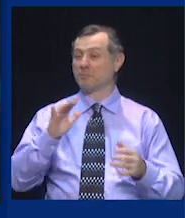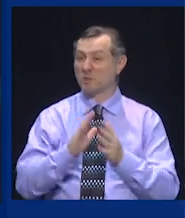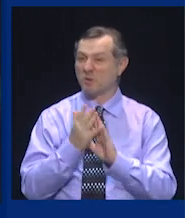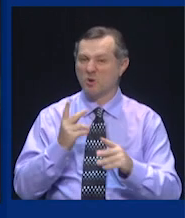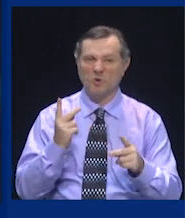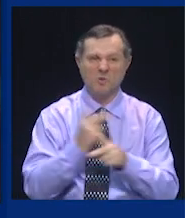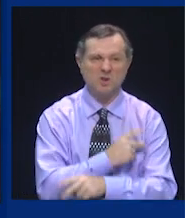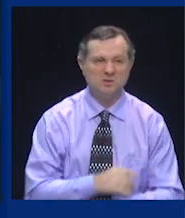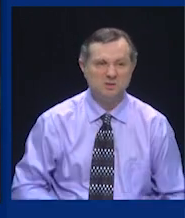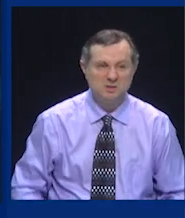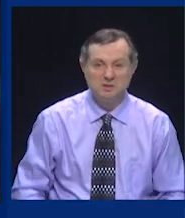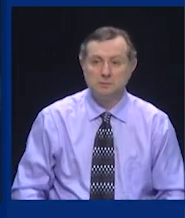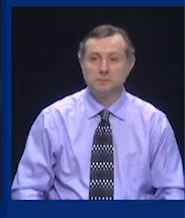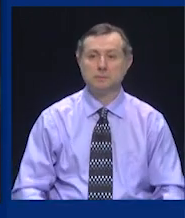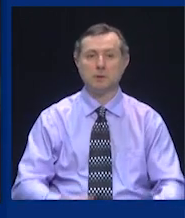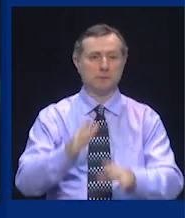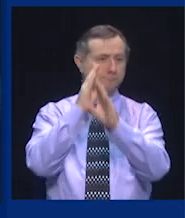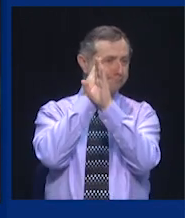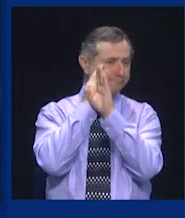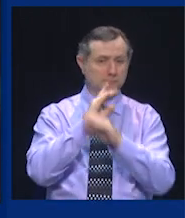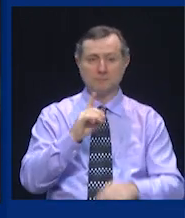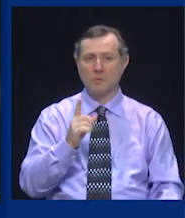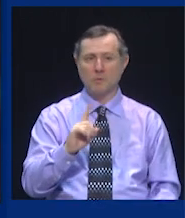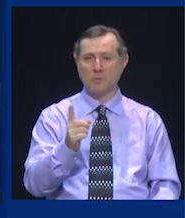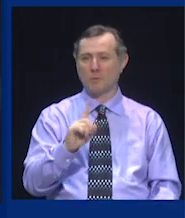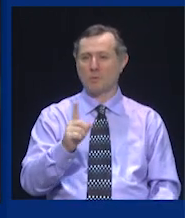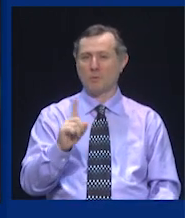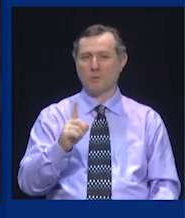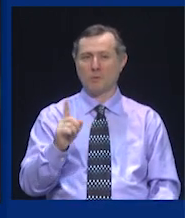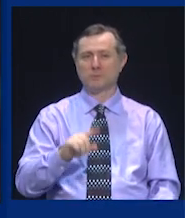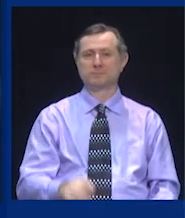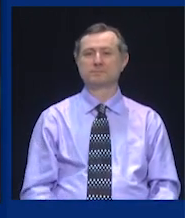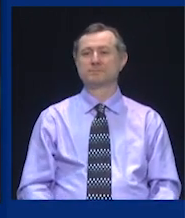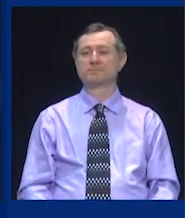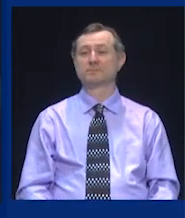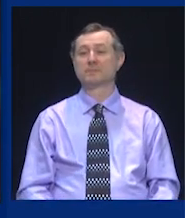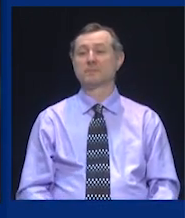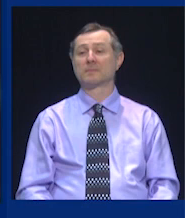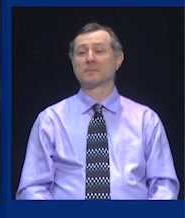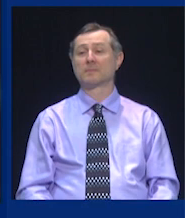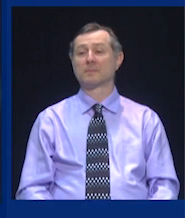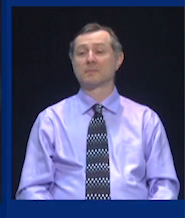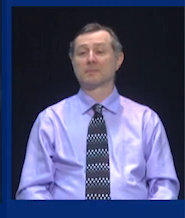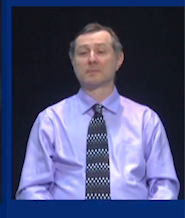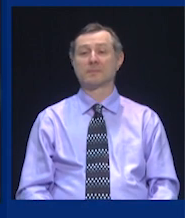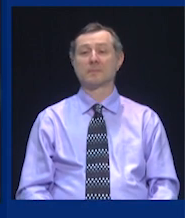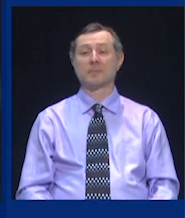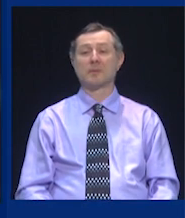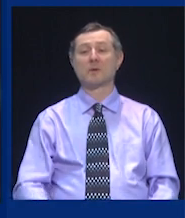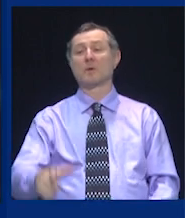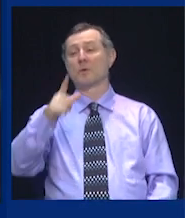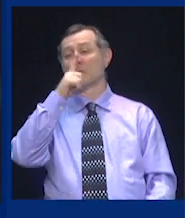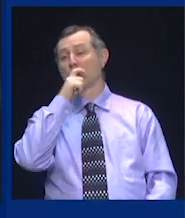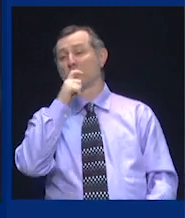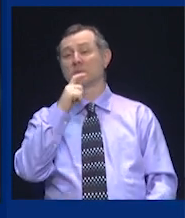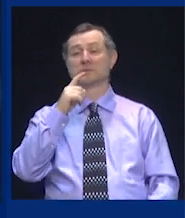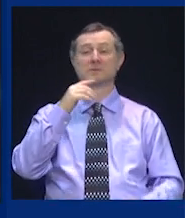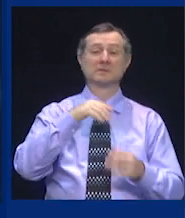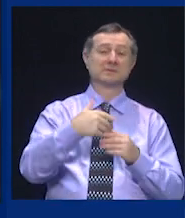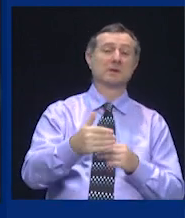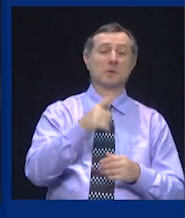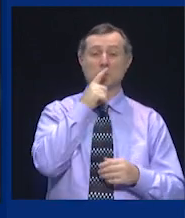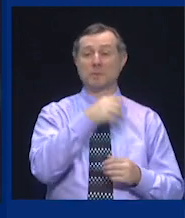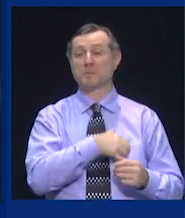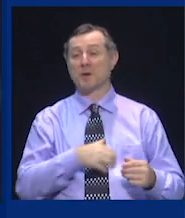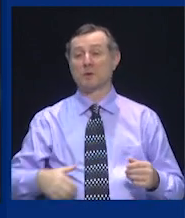Again, denial is not a life strategy. Good news, I believe the man who will be the next mayor and should be the